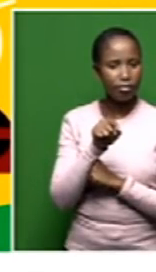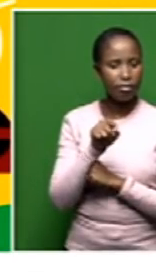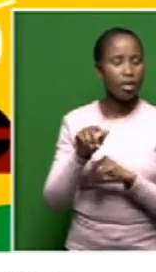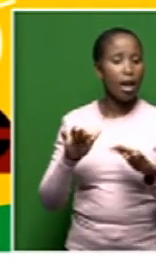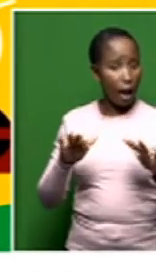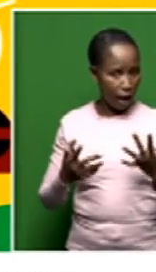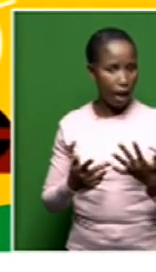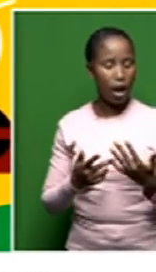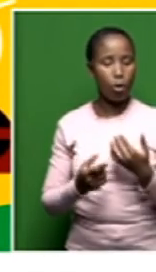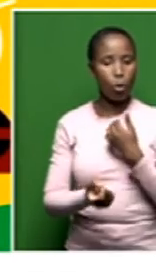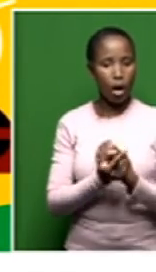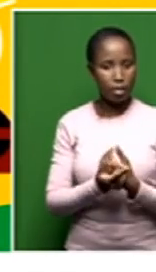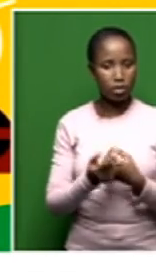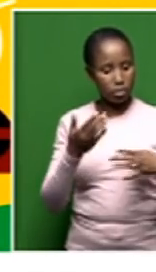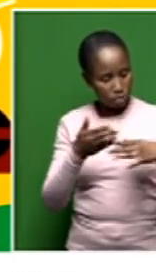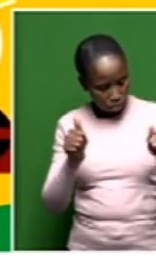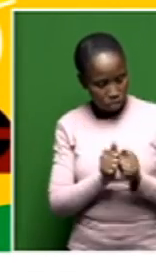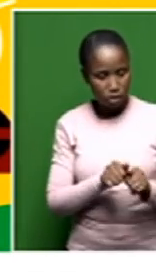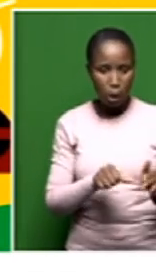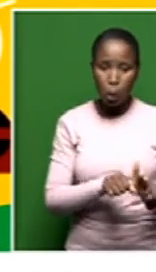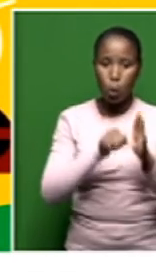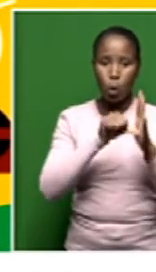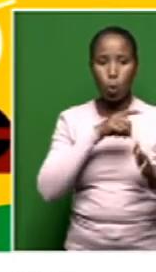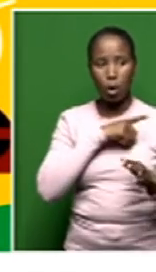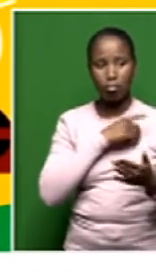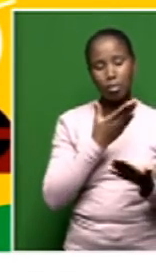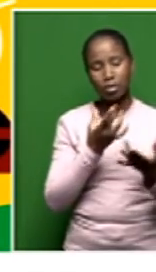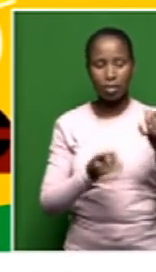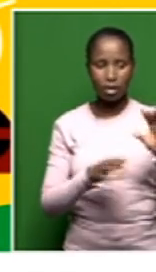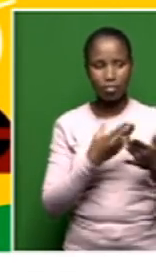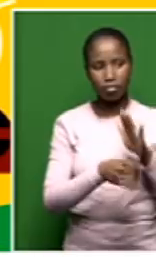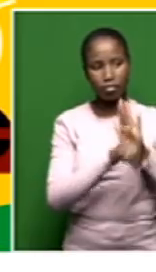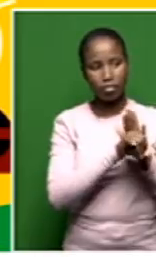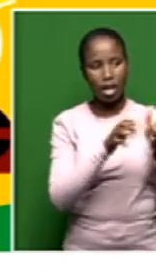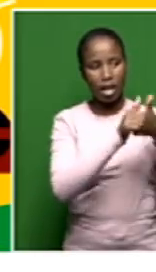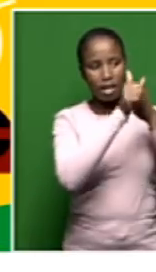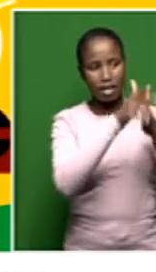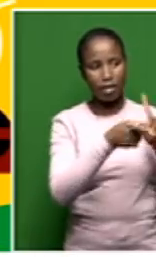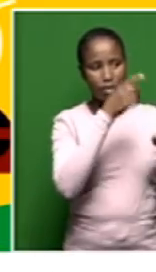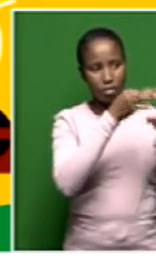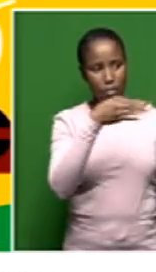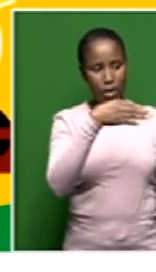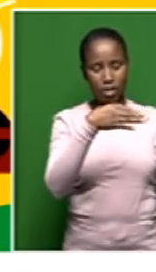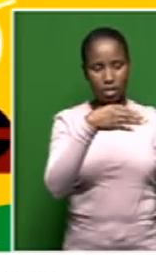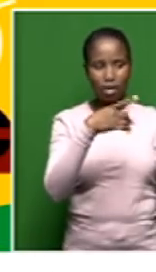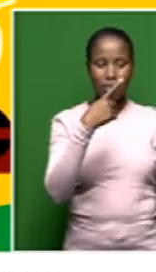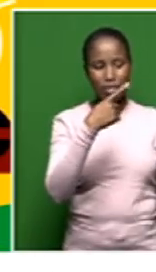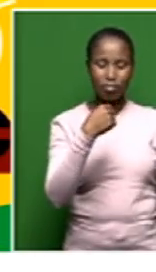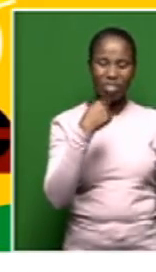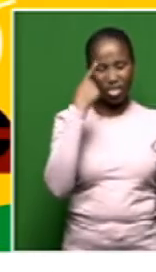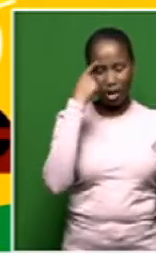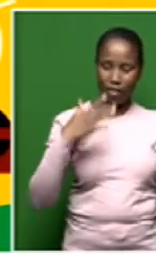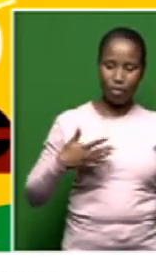coalface? Because you may have the leaders of the parties deciding on a particular coalition and a